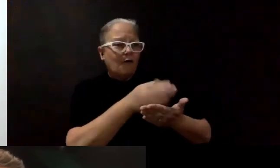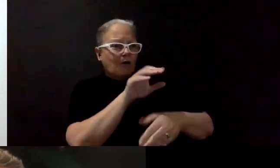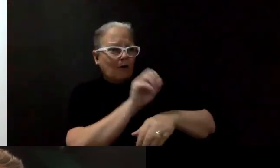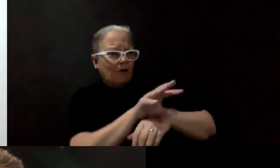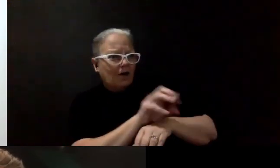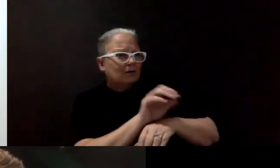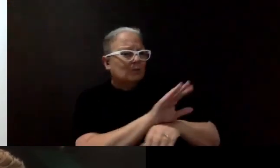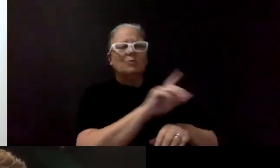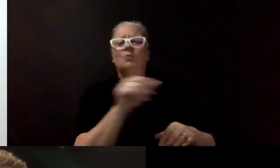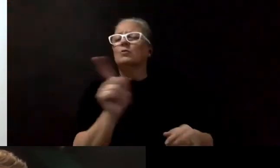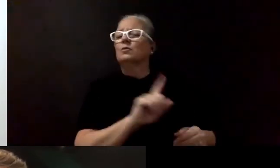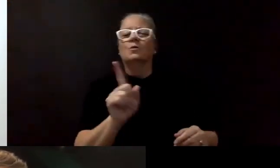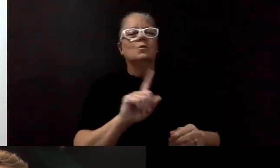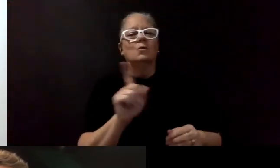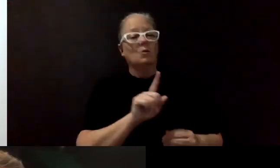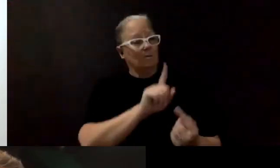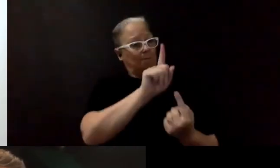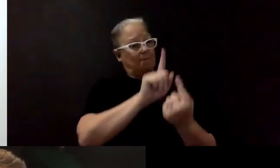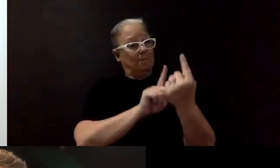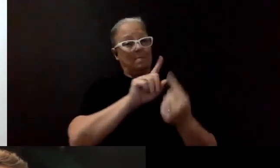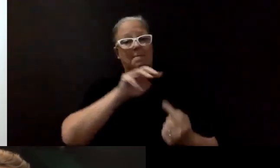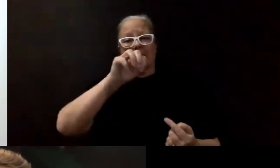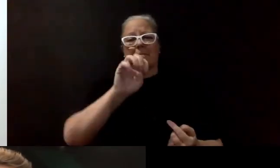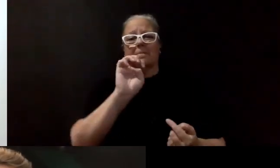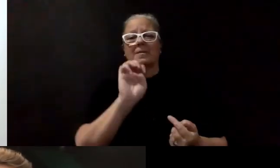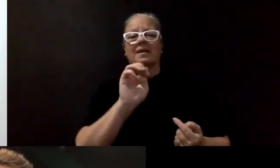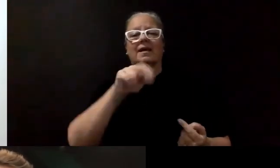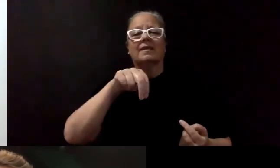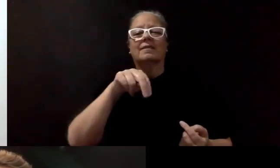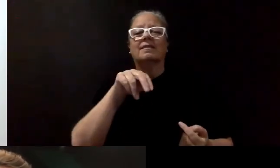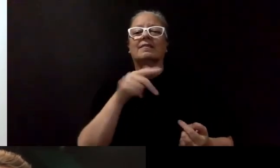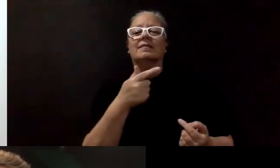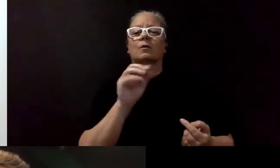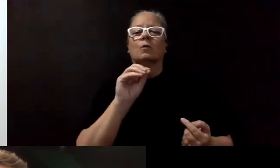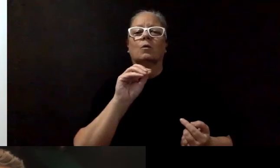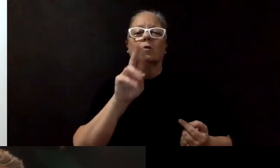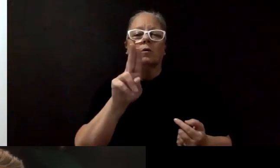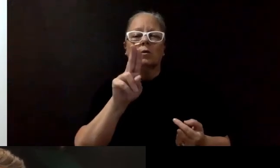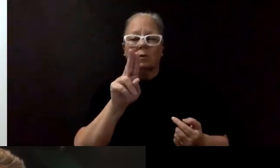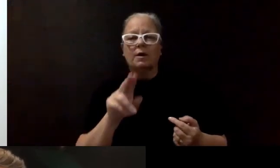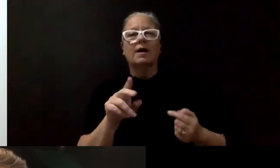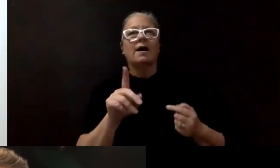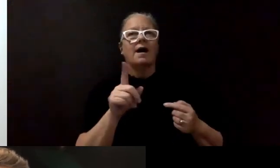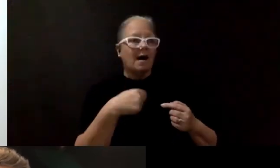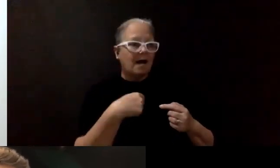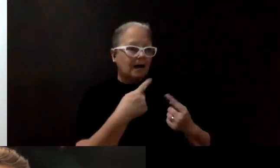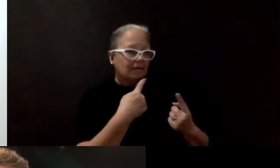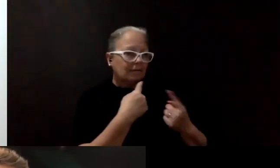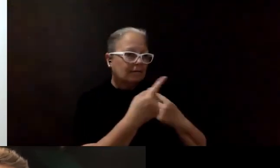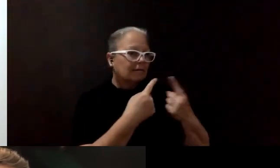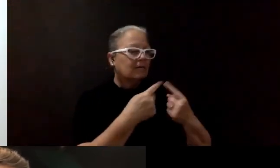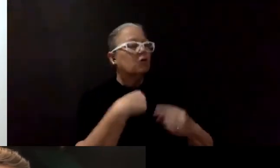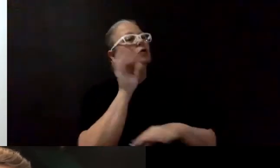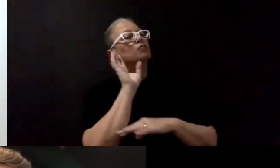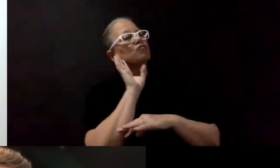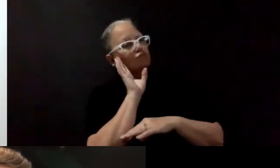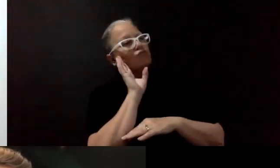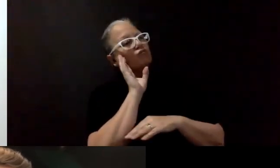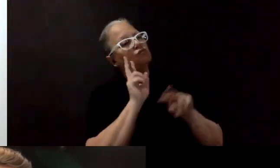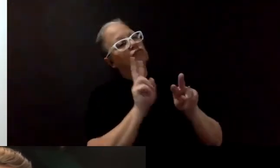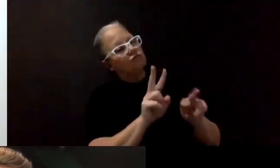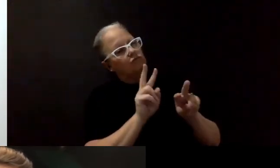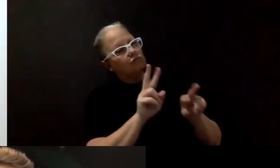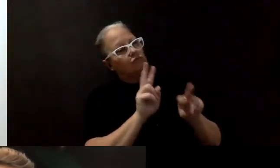of mentorship is to simply guide and to understand and to listen. That's what good mentorship is, and